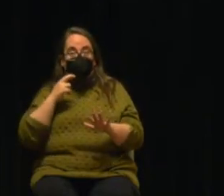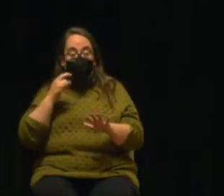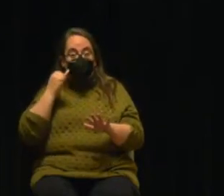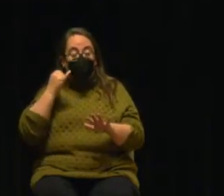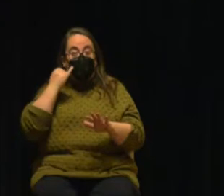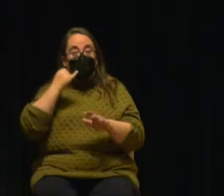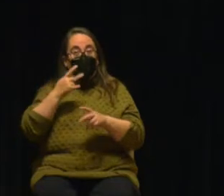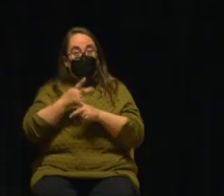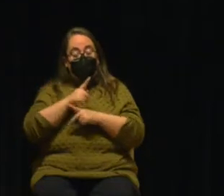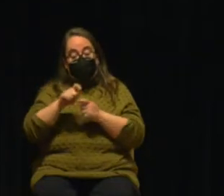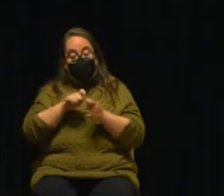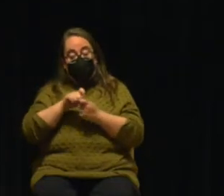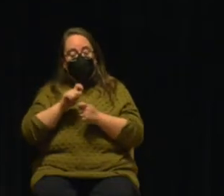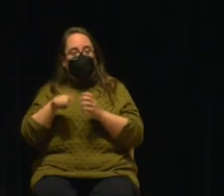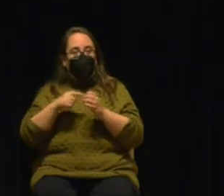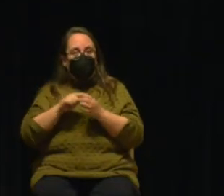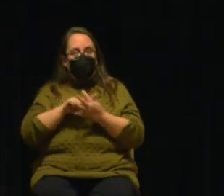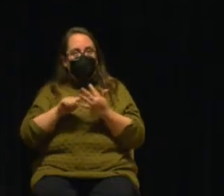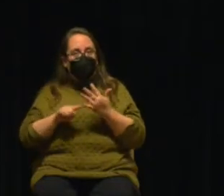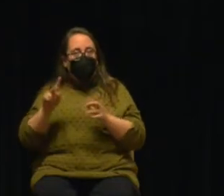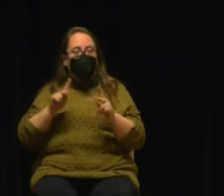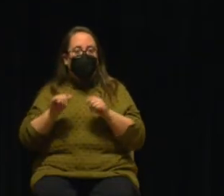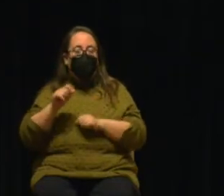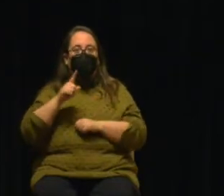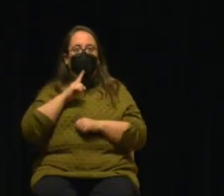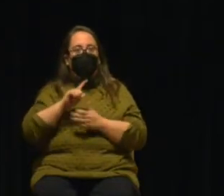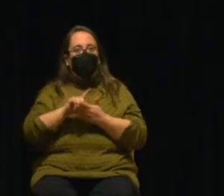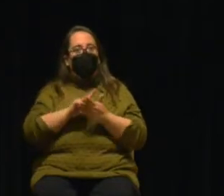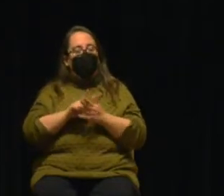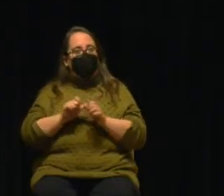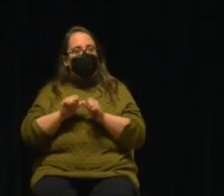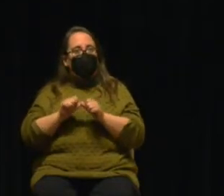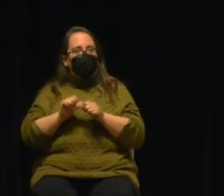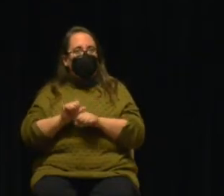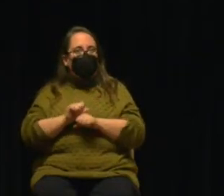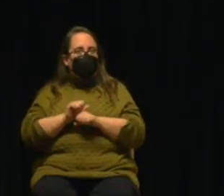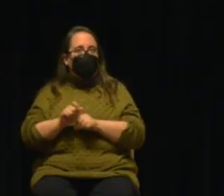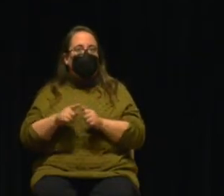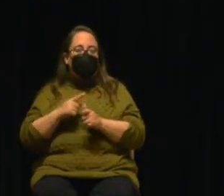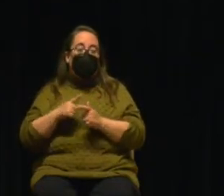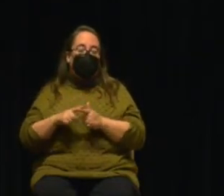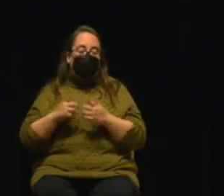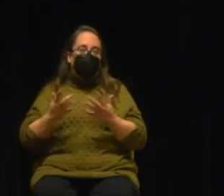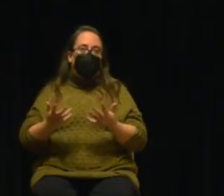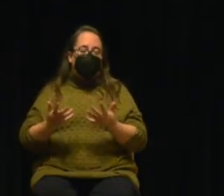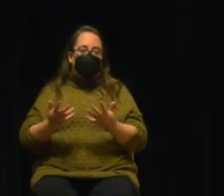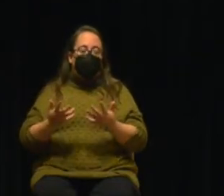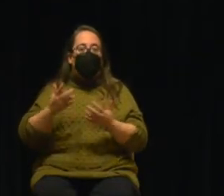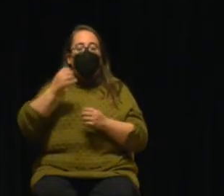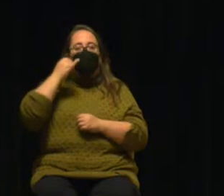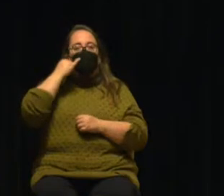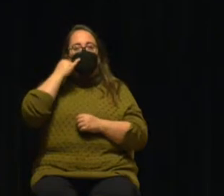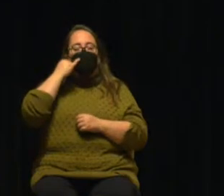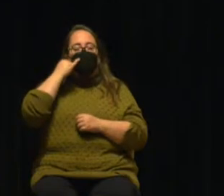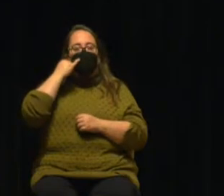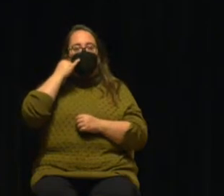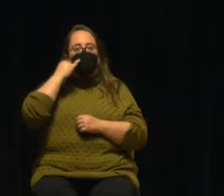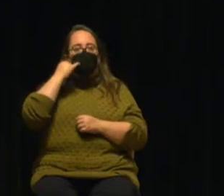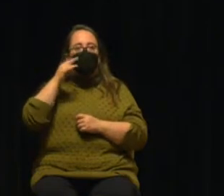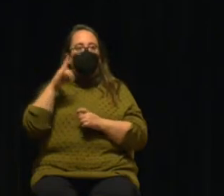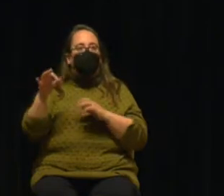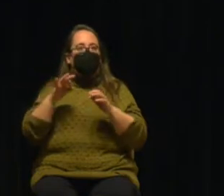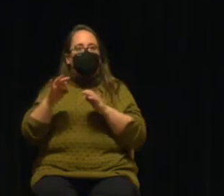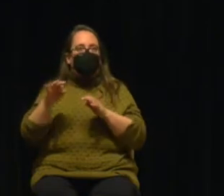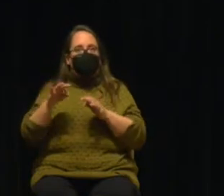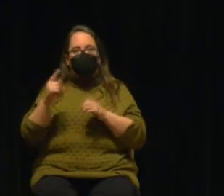keeping details about these people who are legally still enslaved, you are, you know, if that those details fell